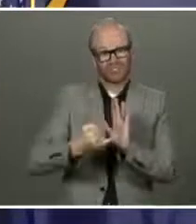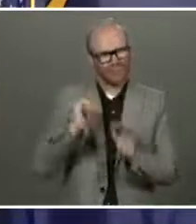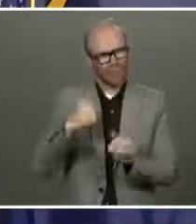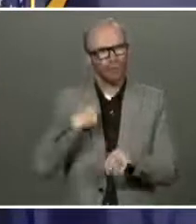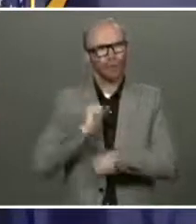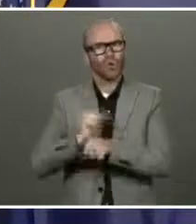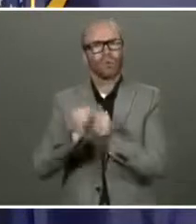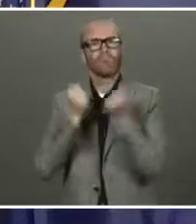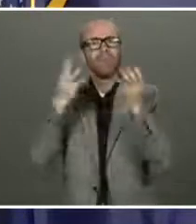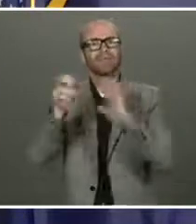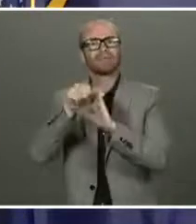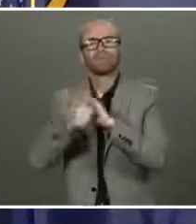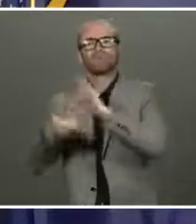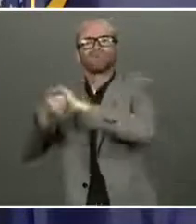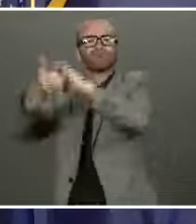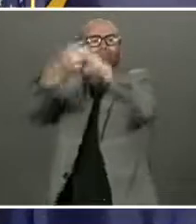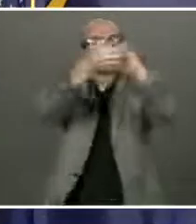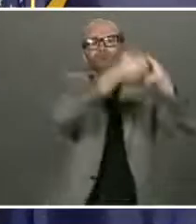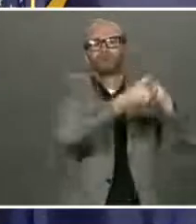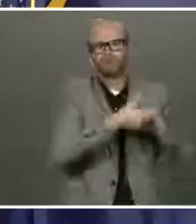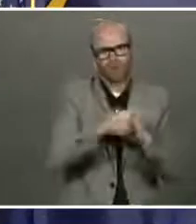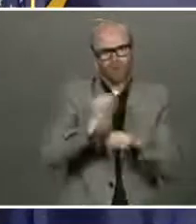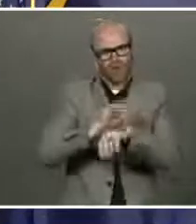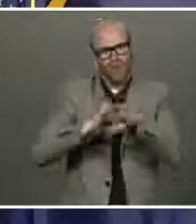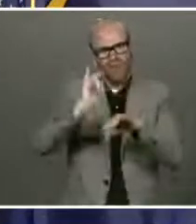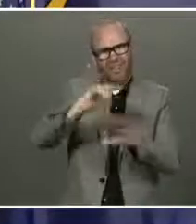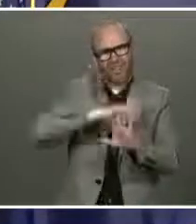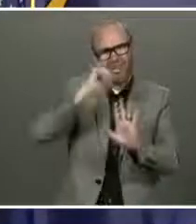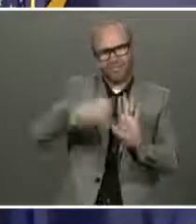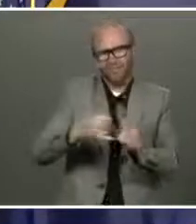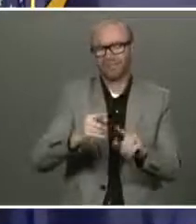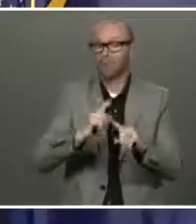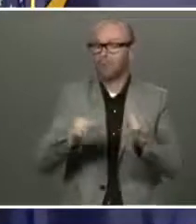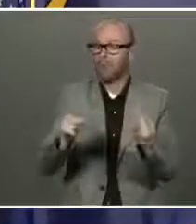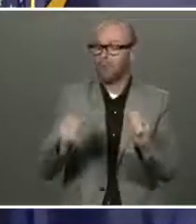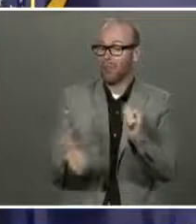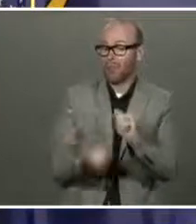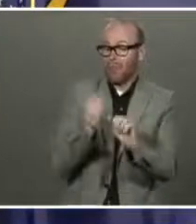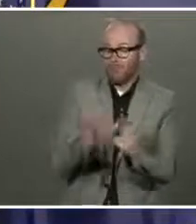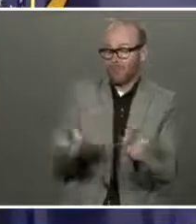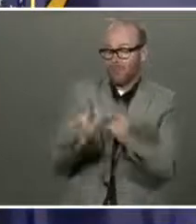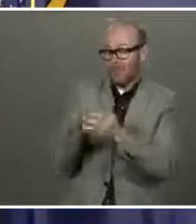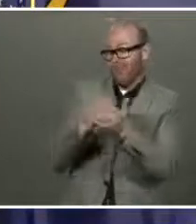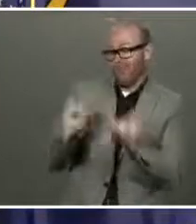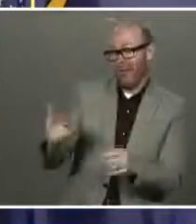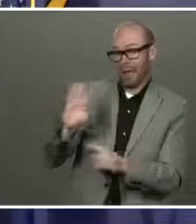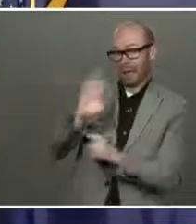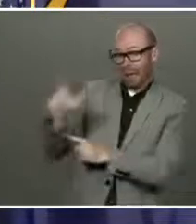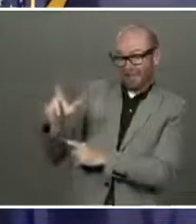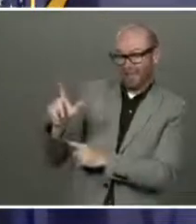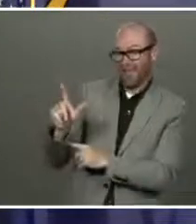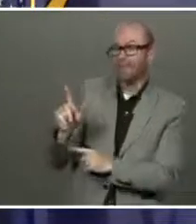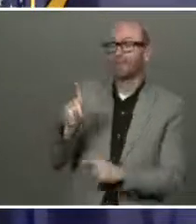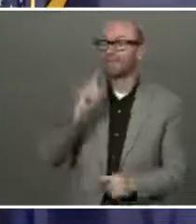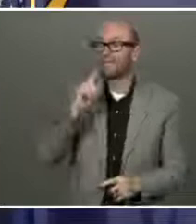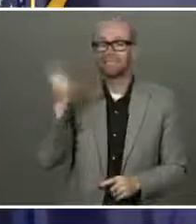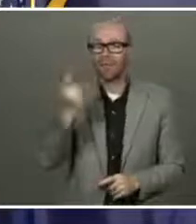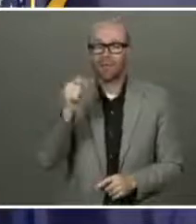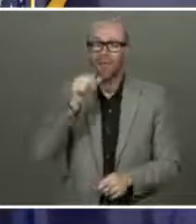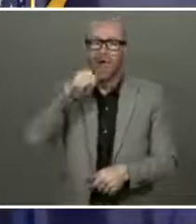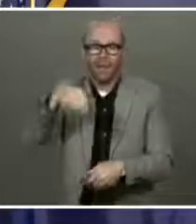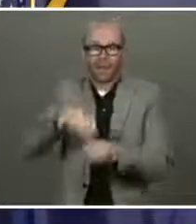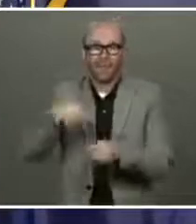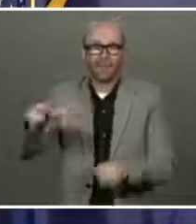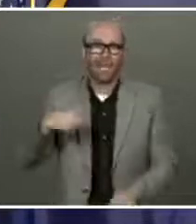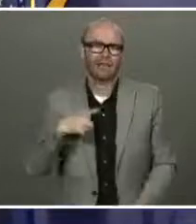Perhaps the most important thing, though, I think that can come out of that legislation is something that wasn't in the legislation, but we